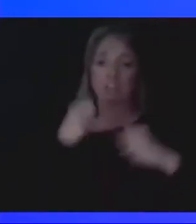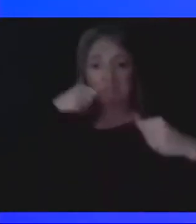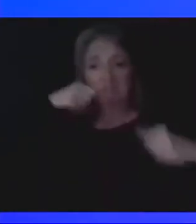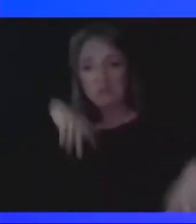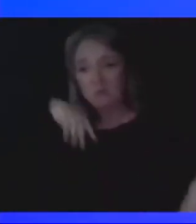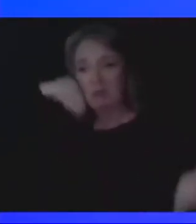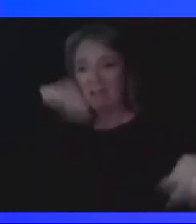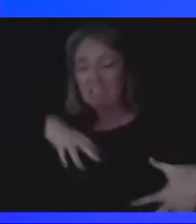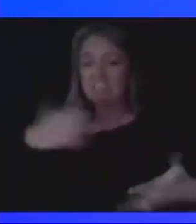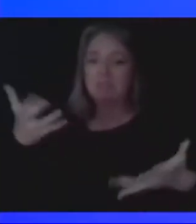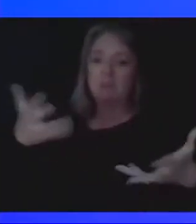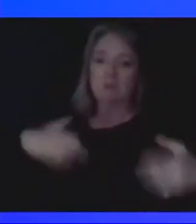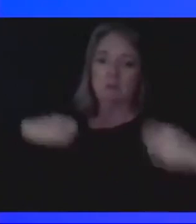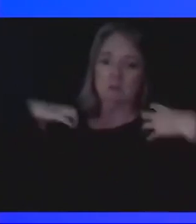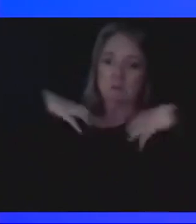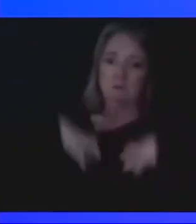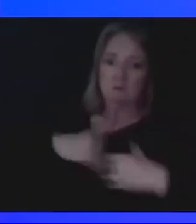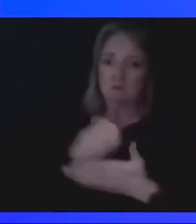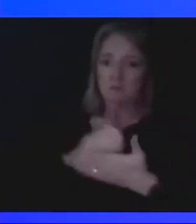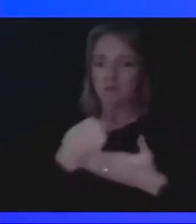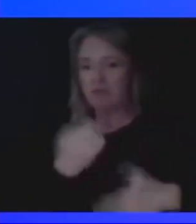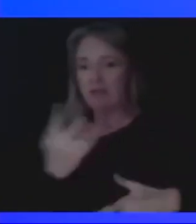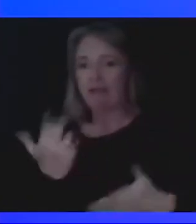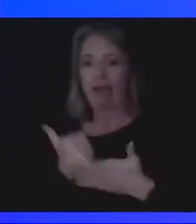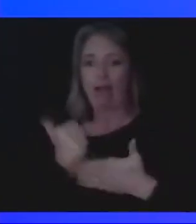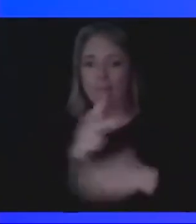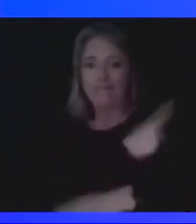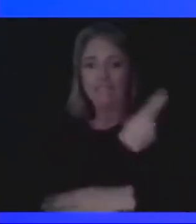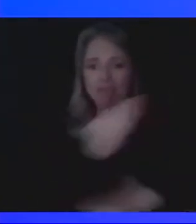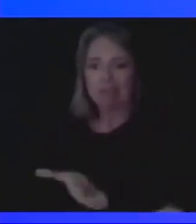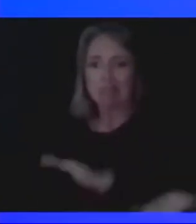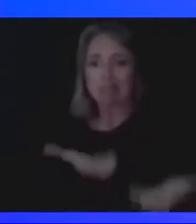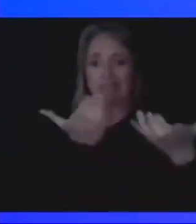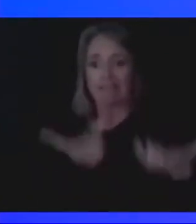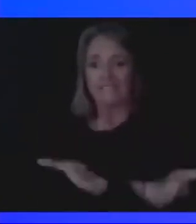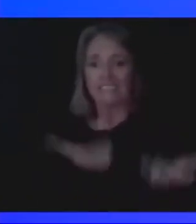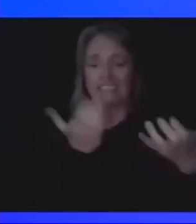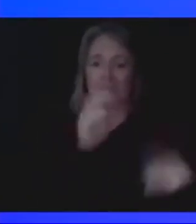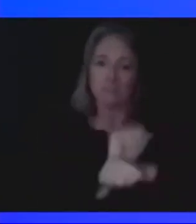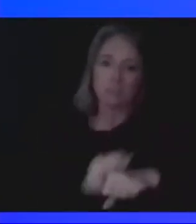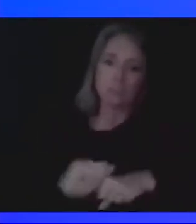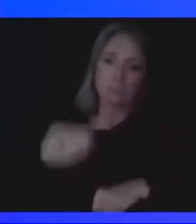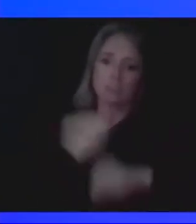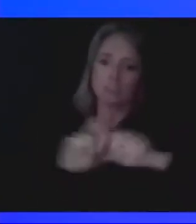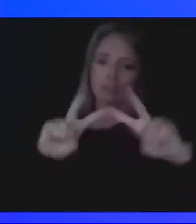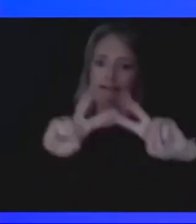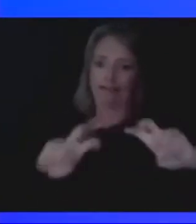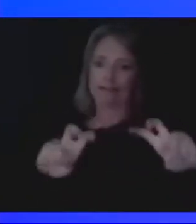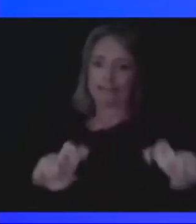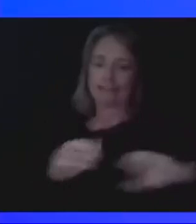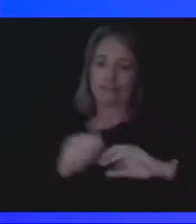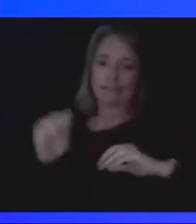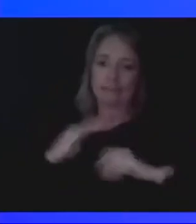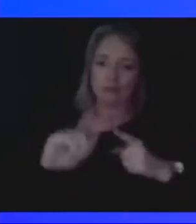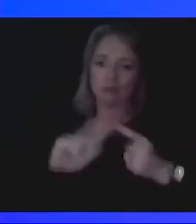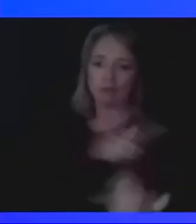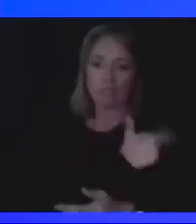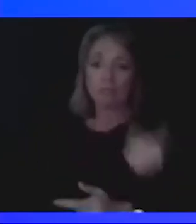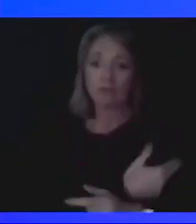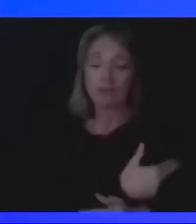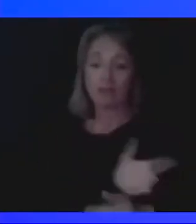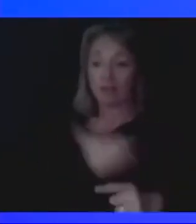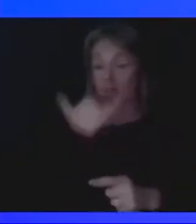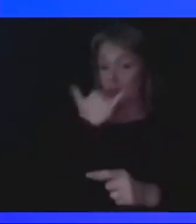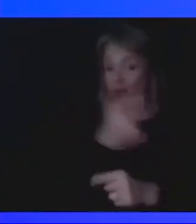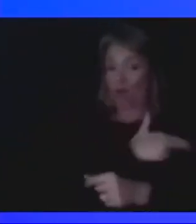equipment, you're lifting patients off the ground, you're doing all this work to assess them and get them somewhere, and then you call the hospital on the radio, and they